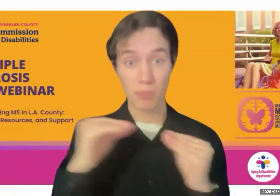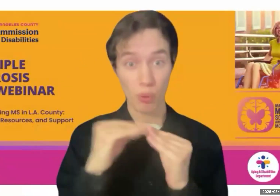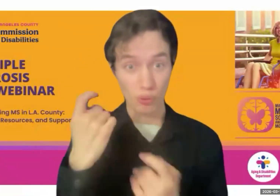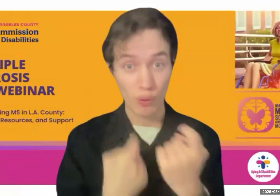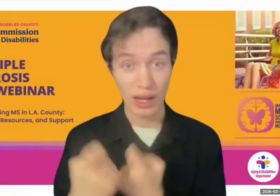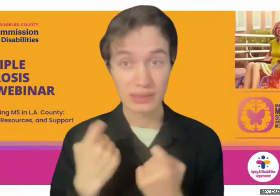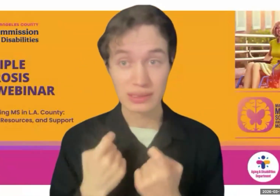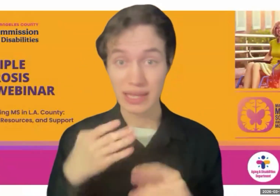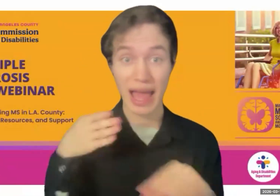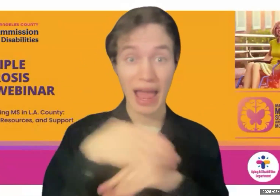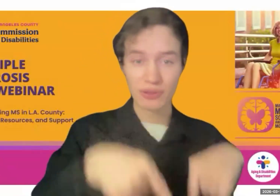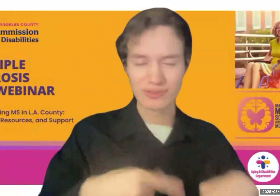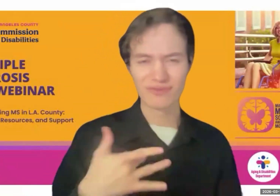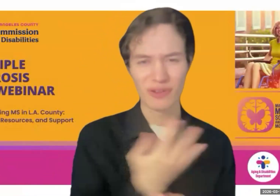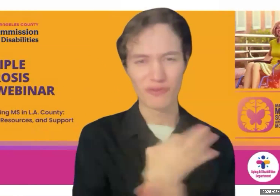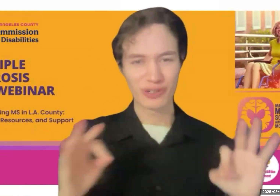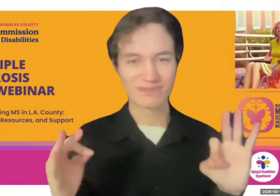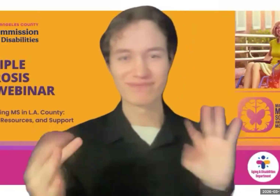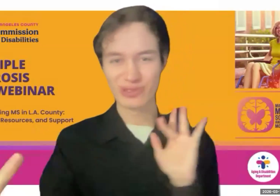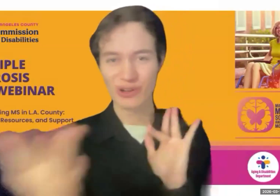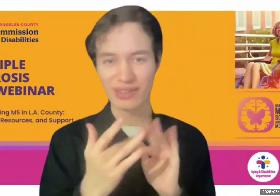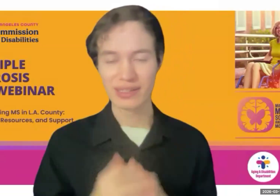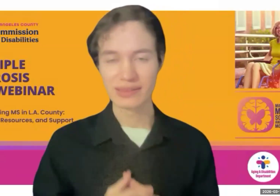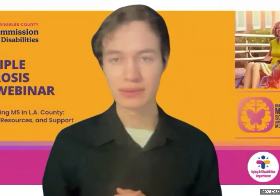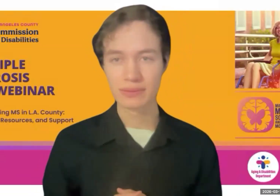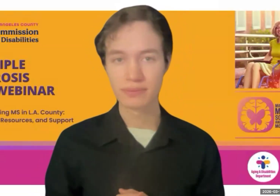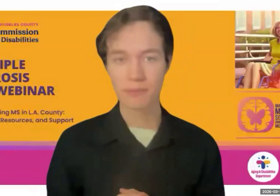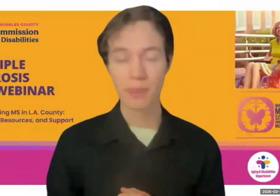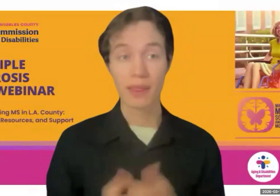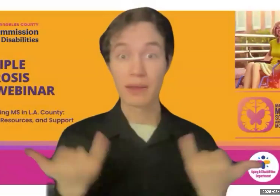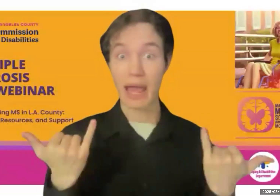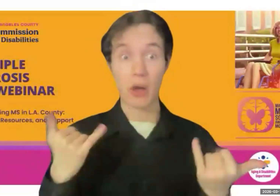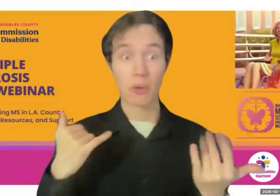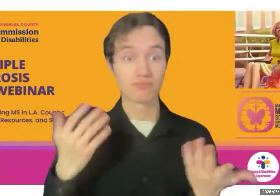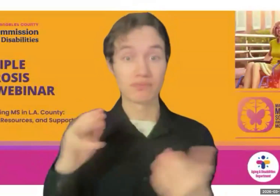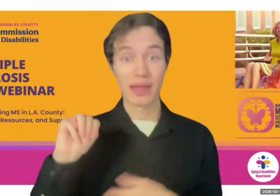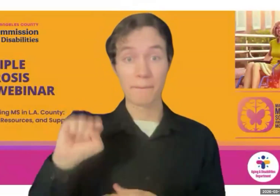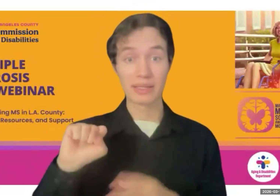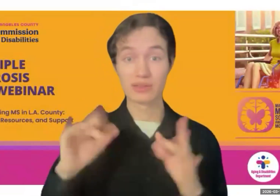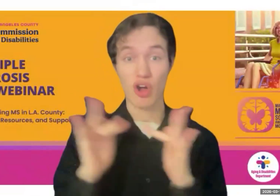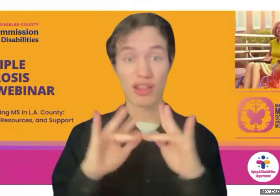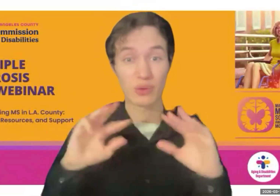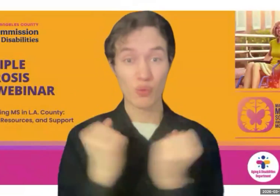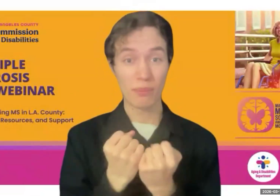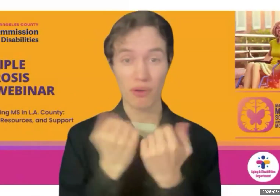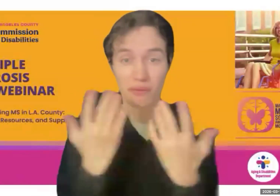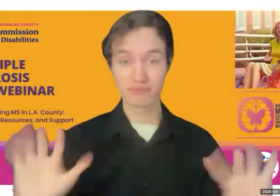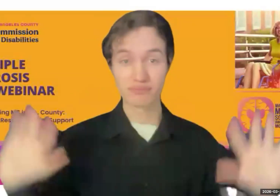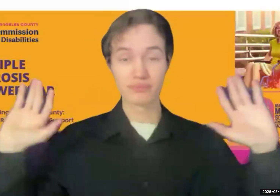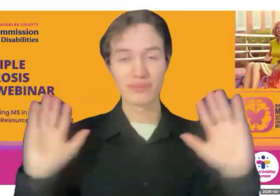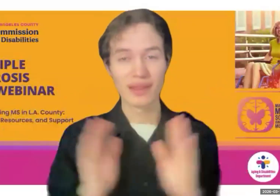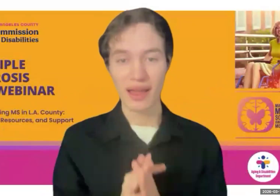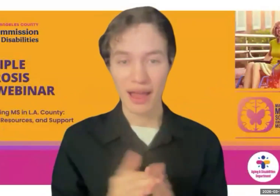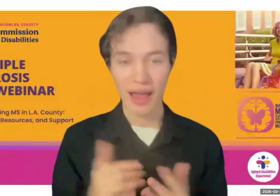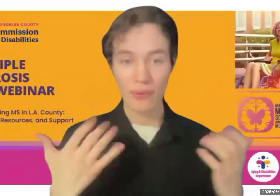up after this, please feel free to reach out to us. This concludes this MS webinar. I want to especially thank Kate